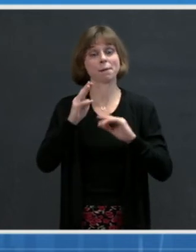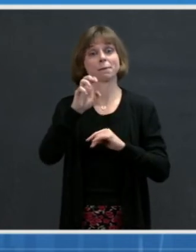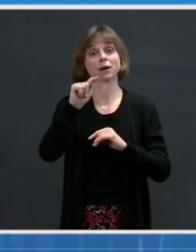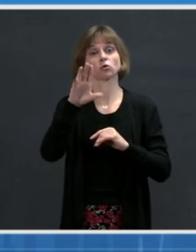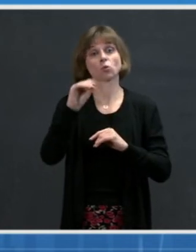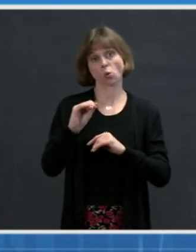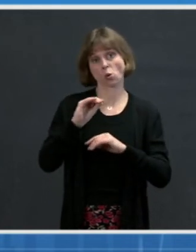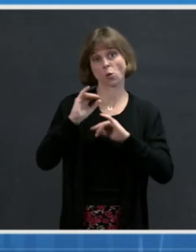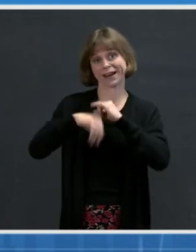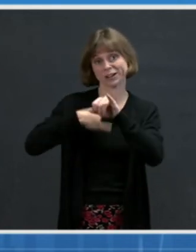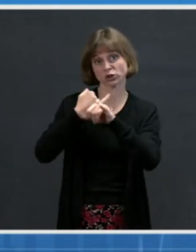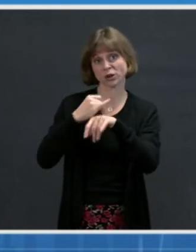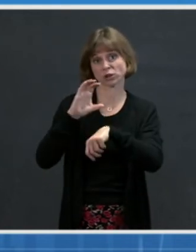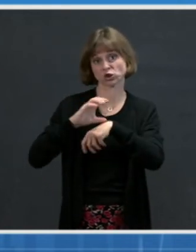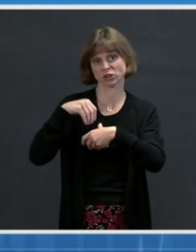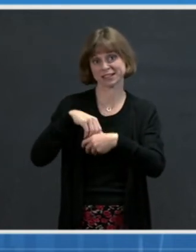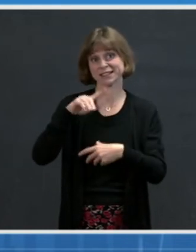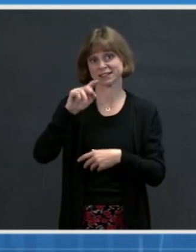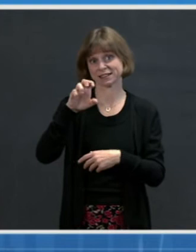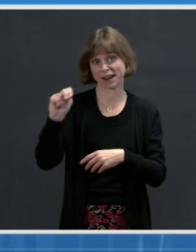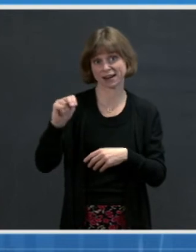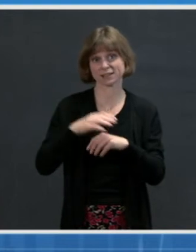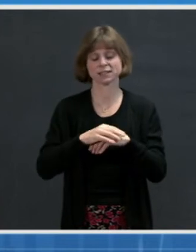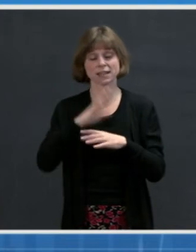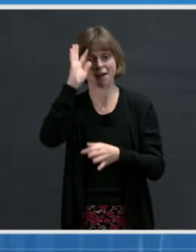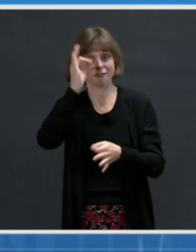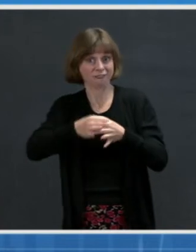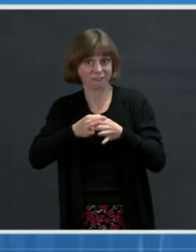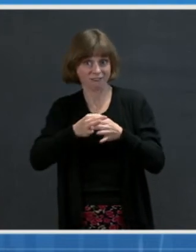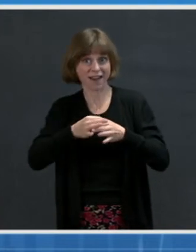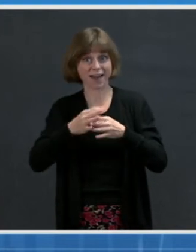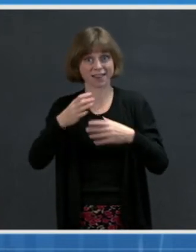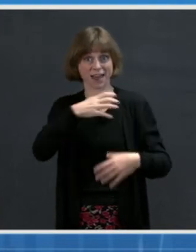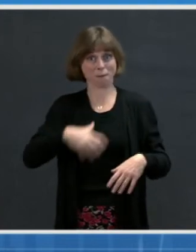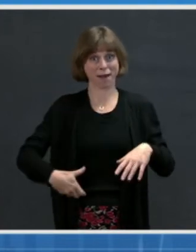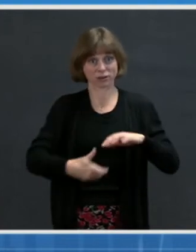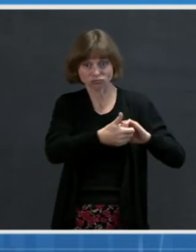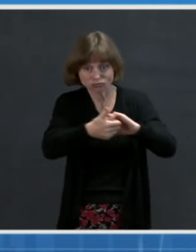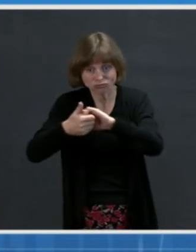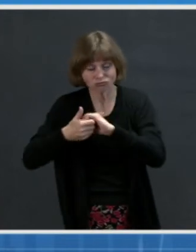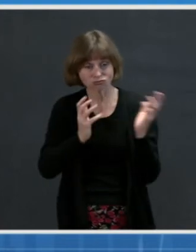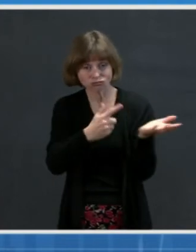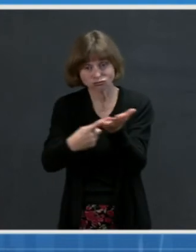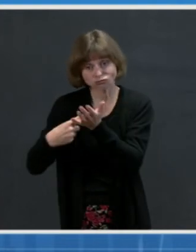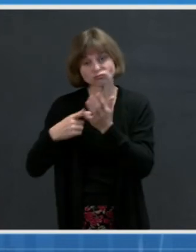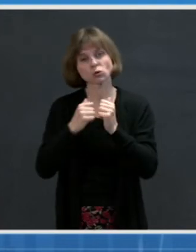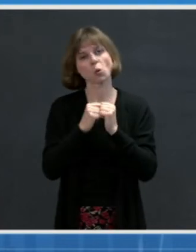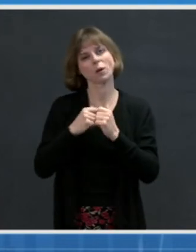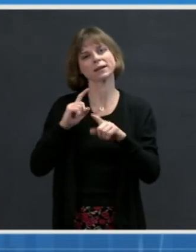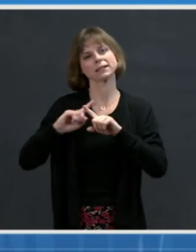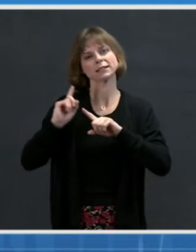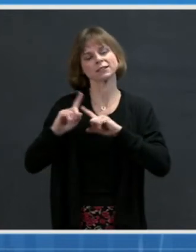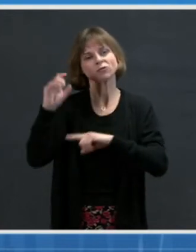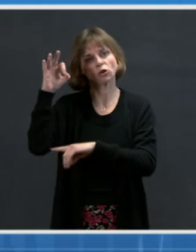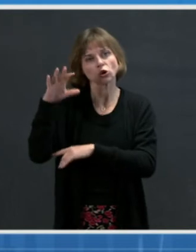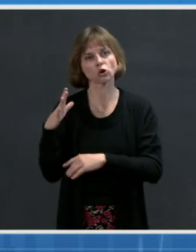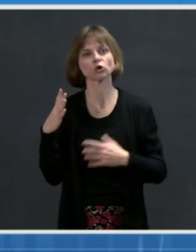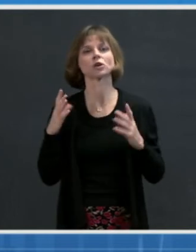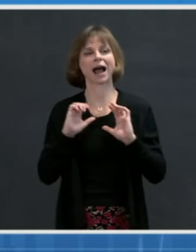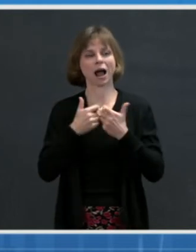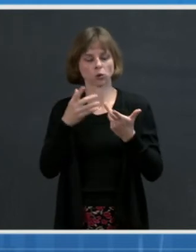Tennessee, where faith ambassadors engage with local clergy to help spread accurate information on COVID-19 vaccines to